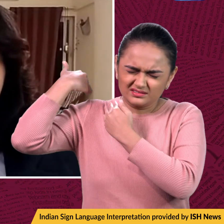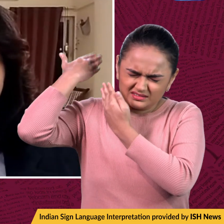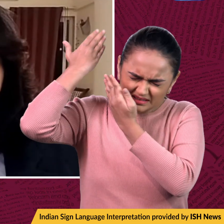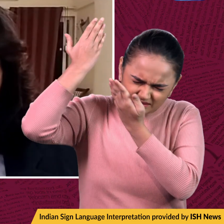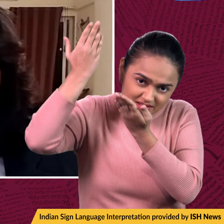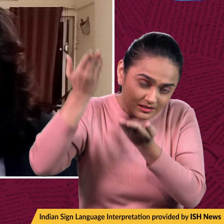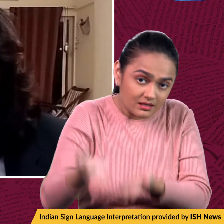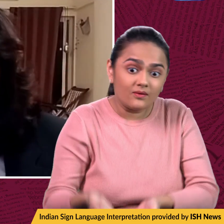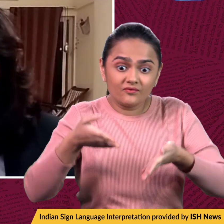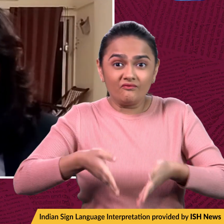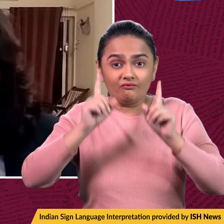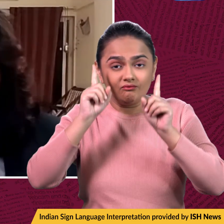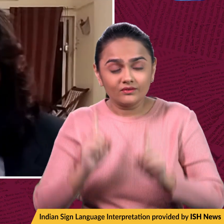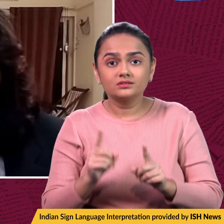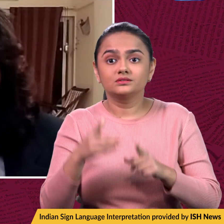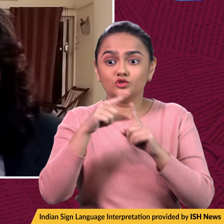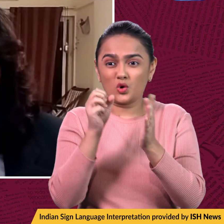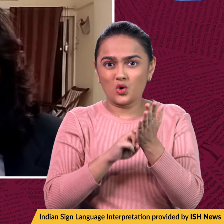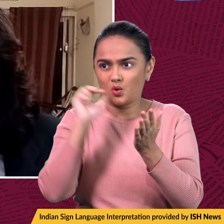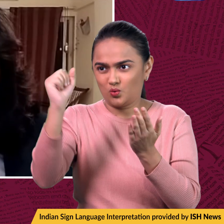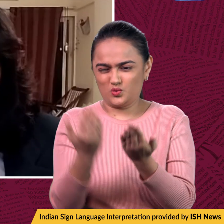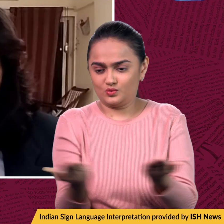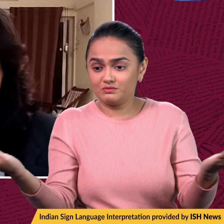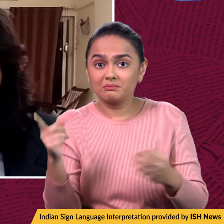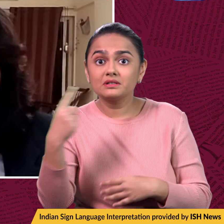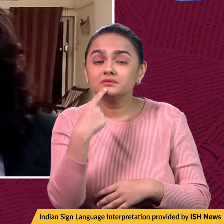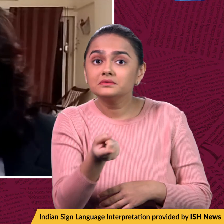the country's independence. According to Dawn newspaper, the